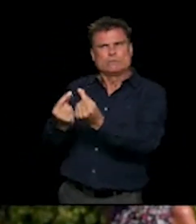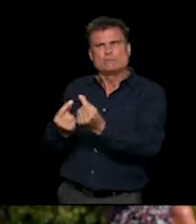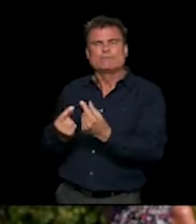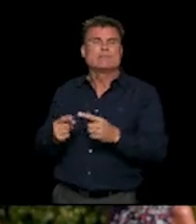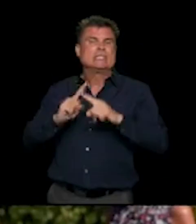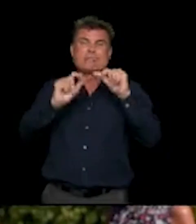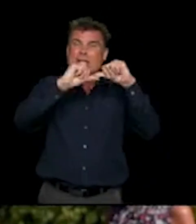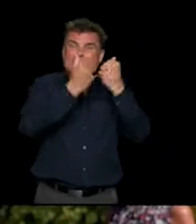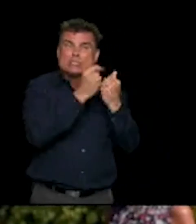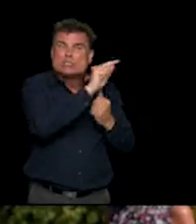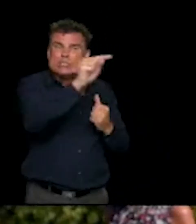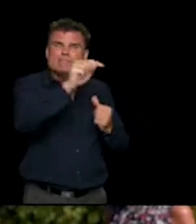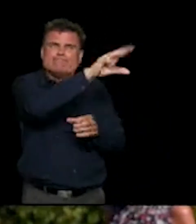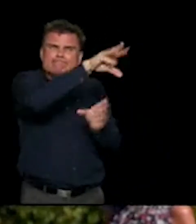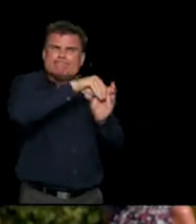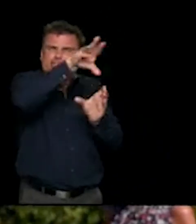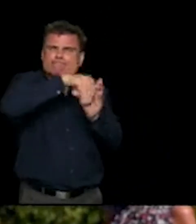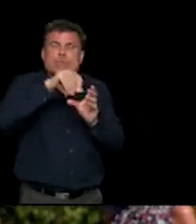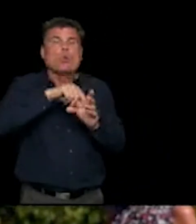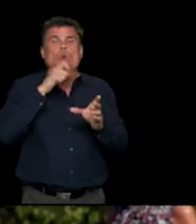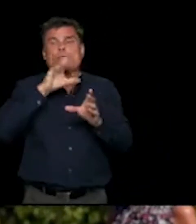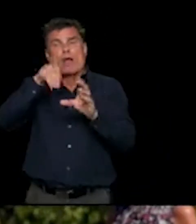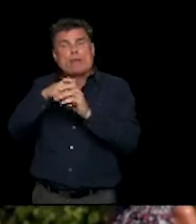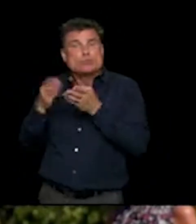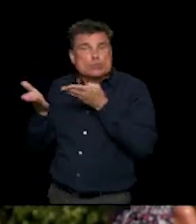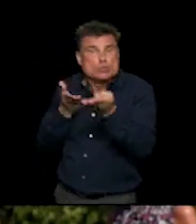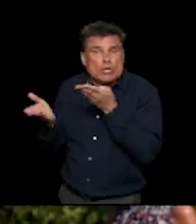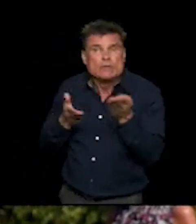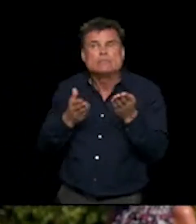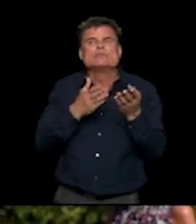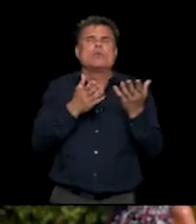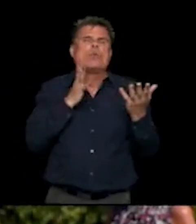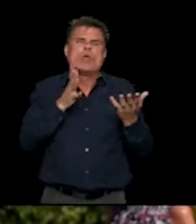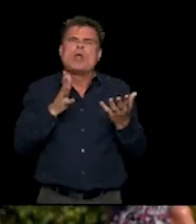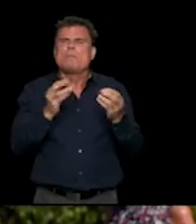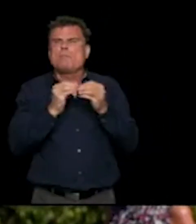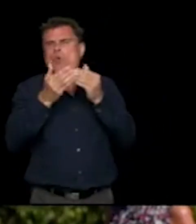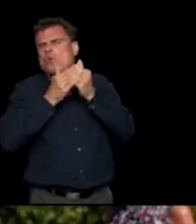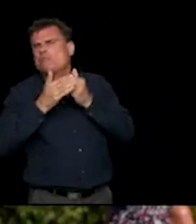our next step forward for Strathcona Park. Lisa, do you have a follow-up?